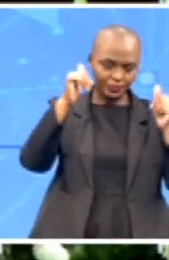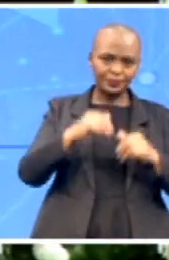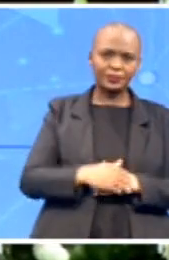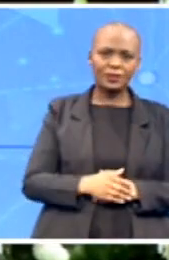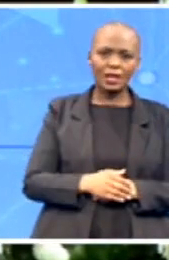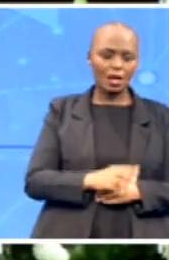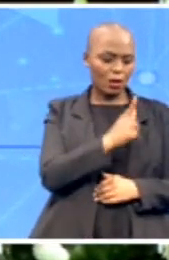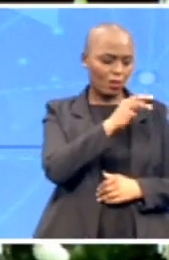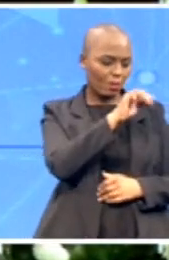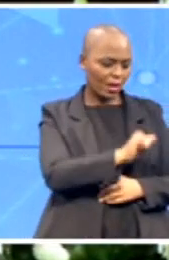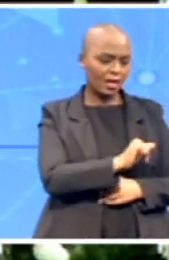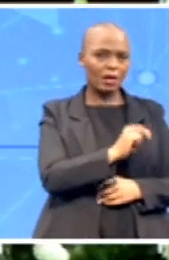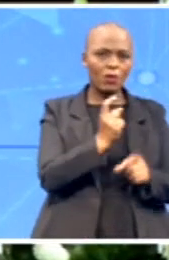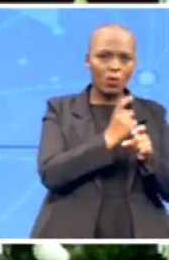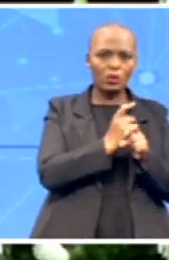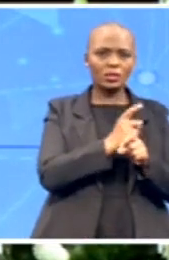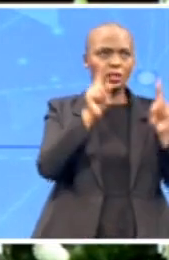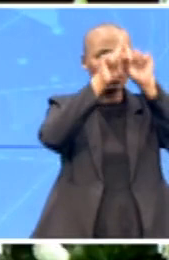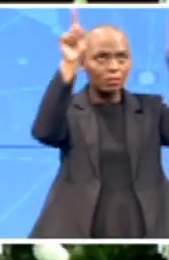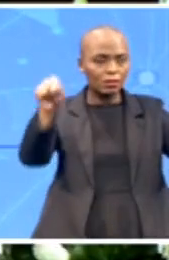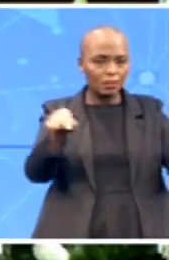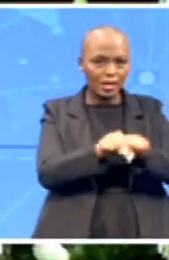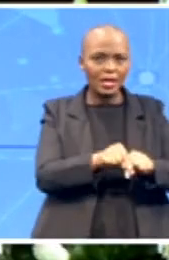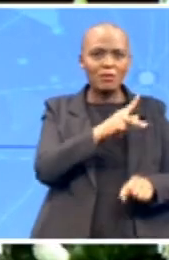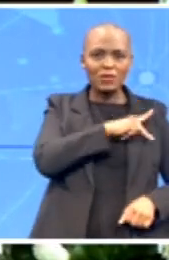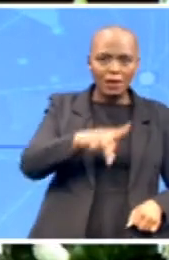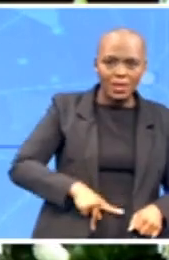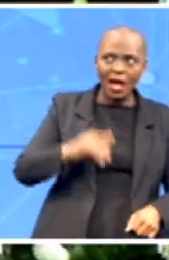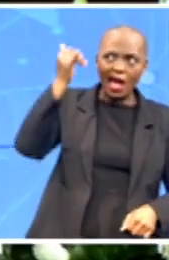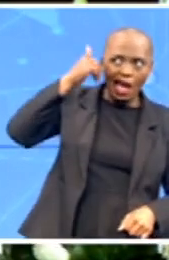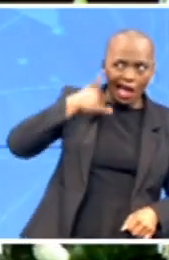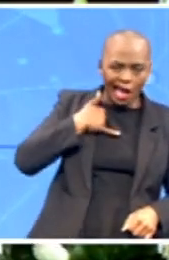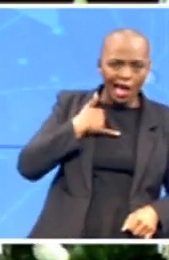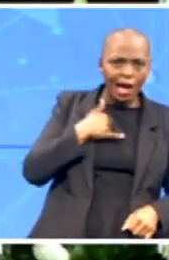premier. What am I for? I'm not doing. What are the giving comes?